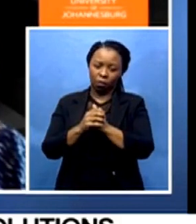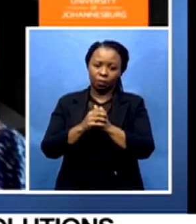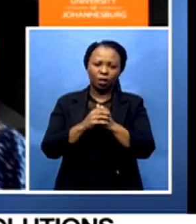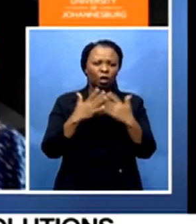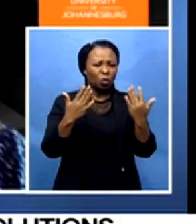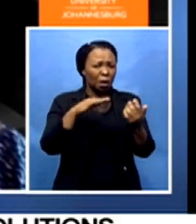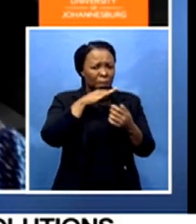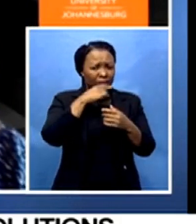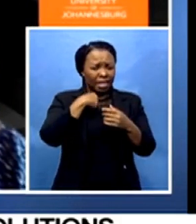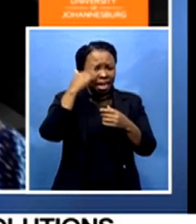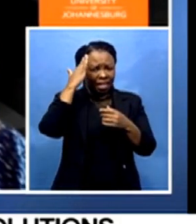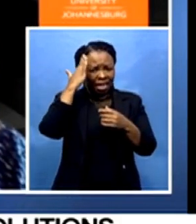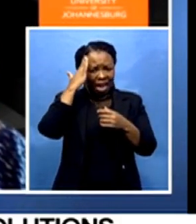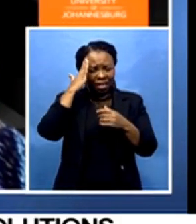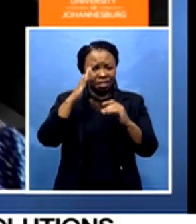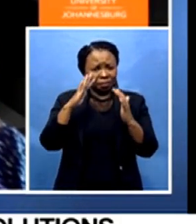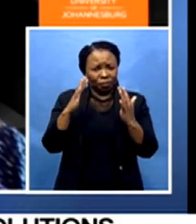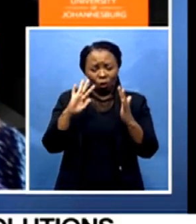step in getting there?